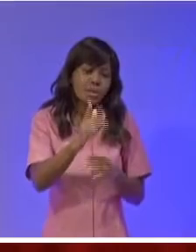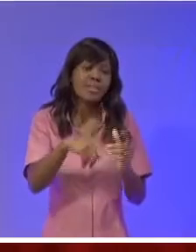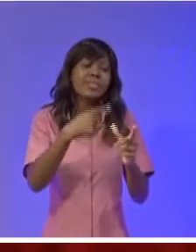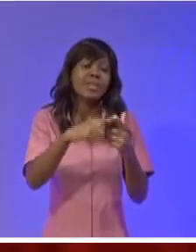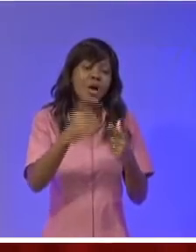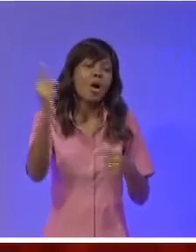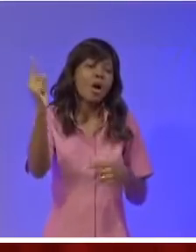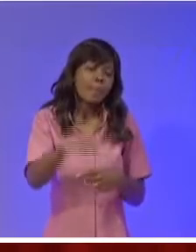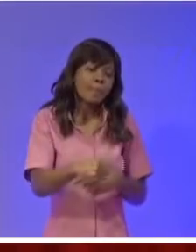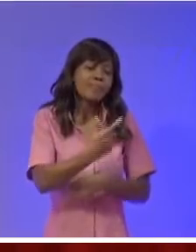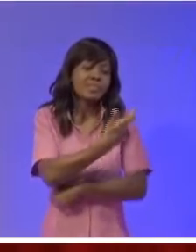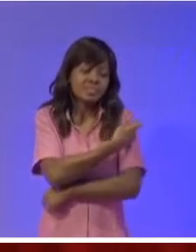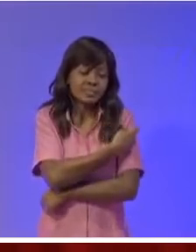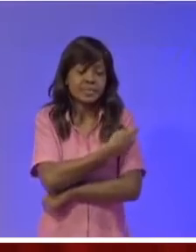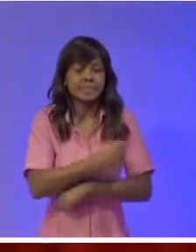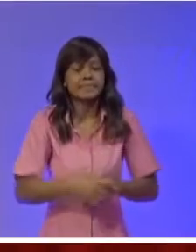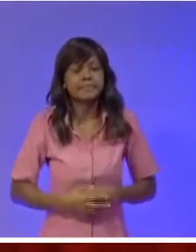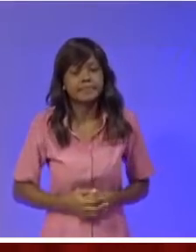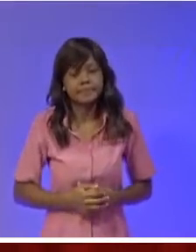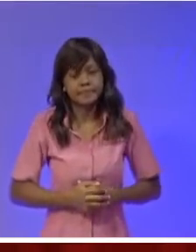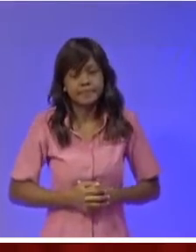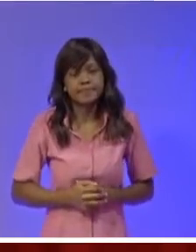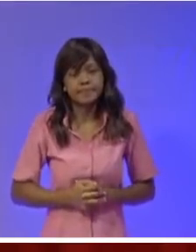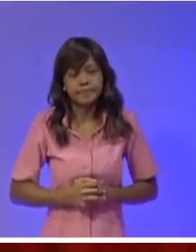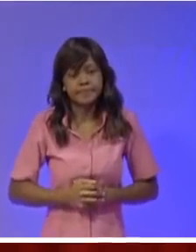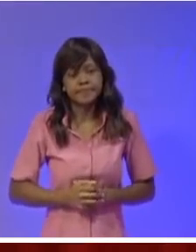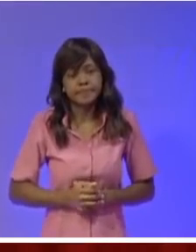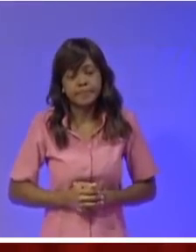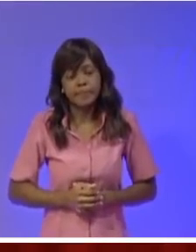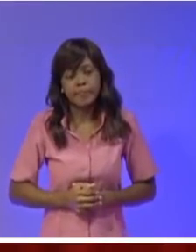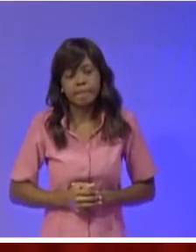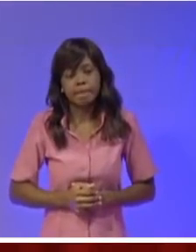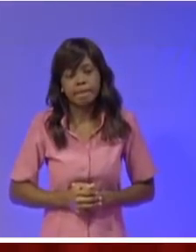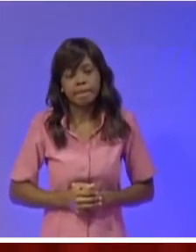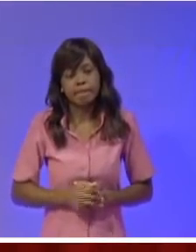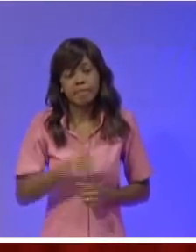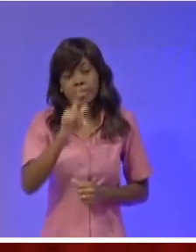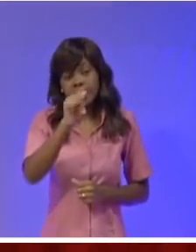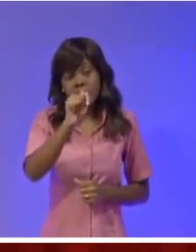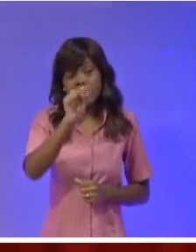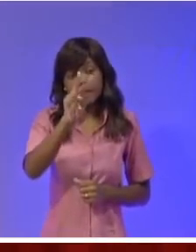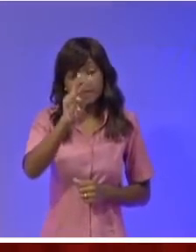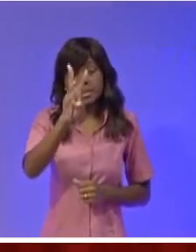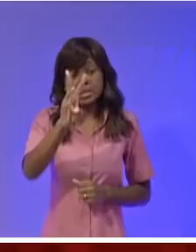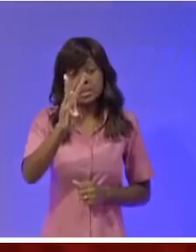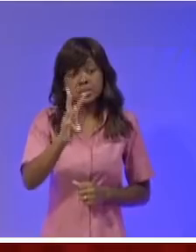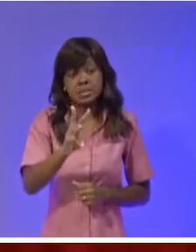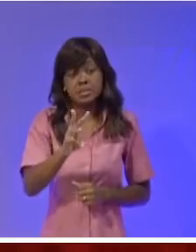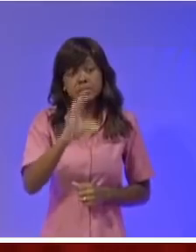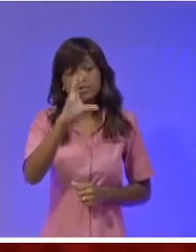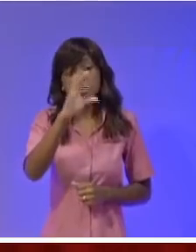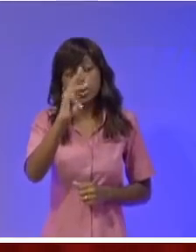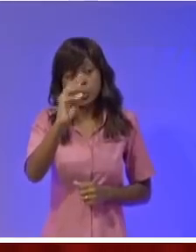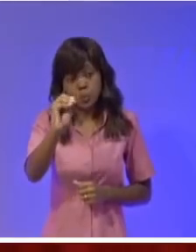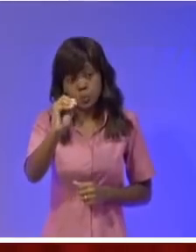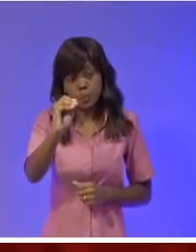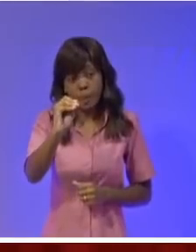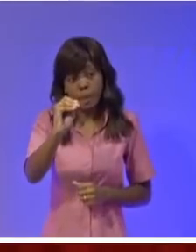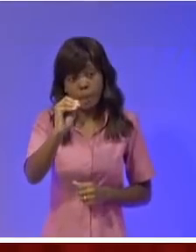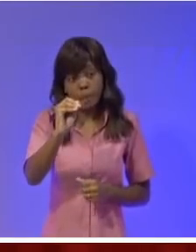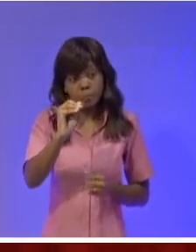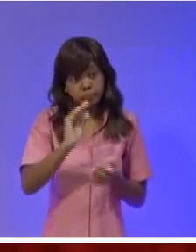TV6. Thank you so much. My question is for the CMO. Actually, I have a question and a request. So the